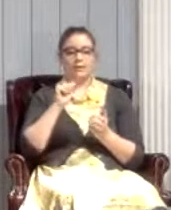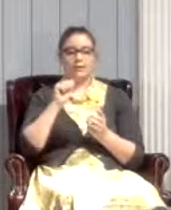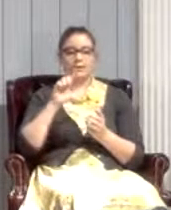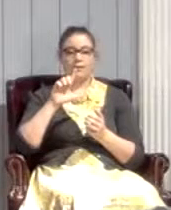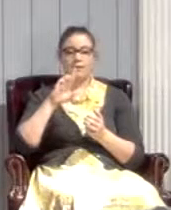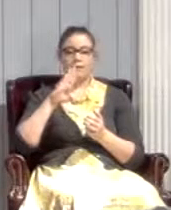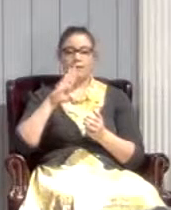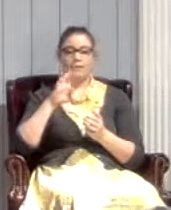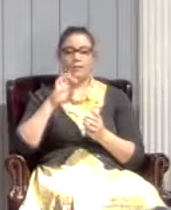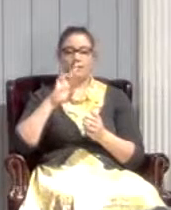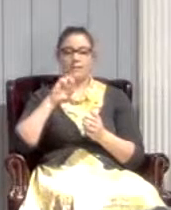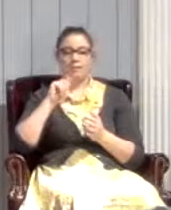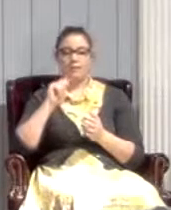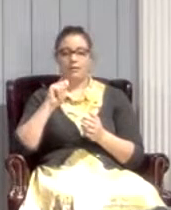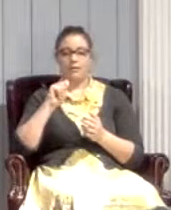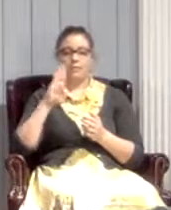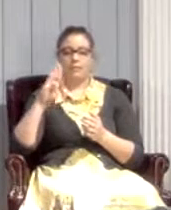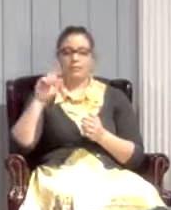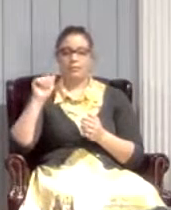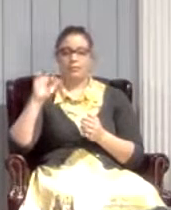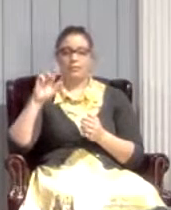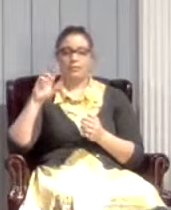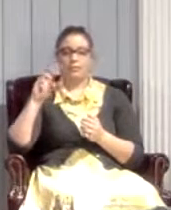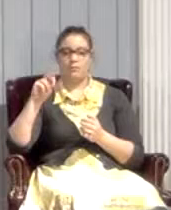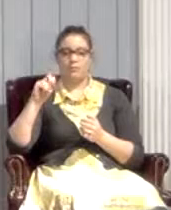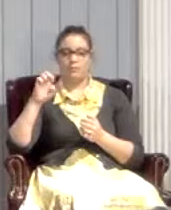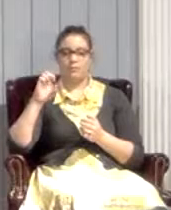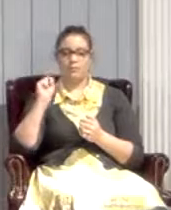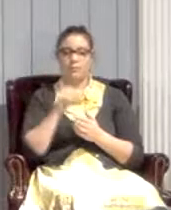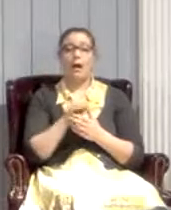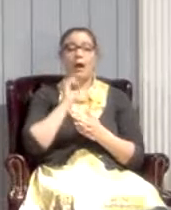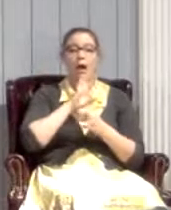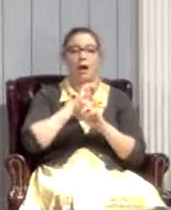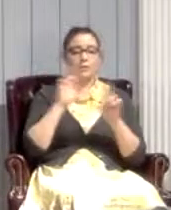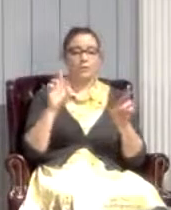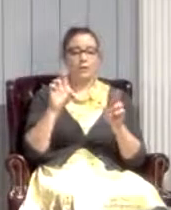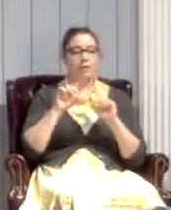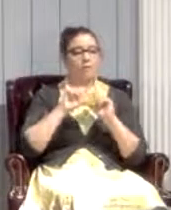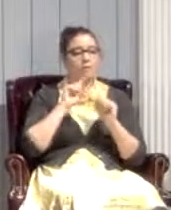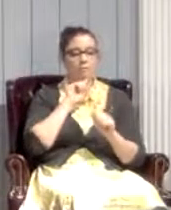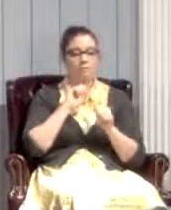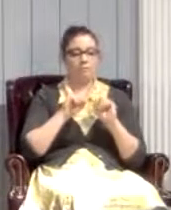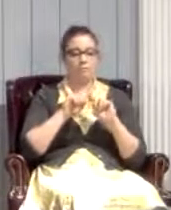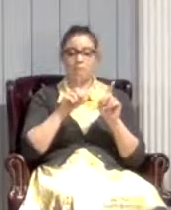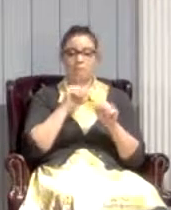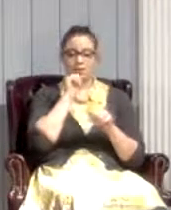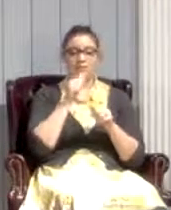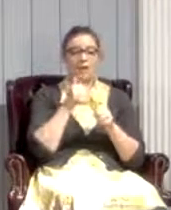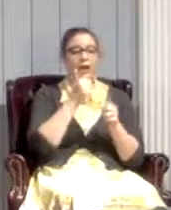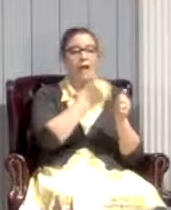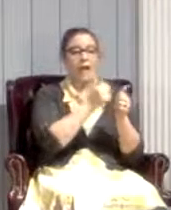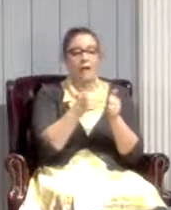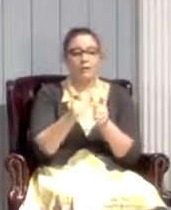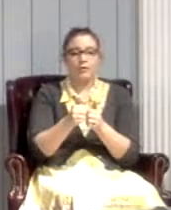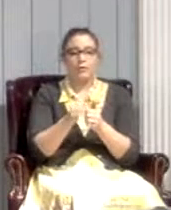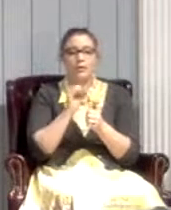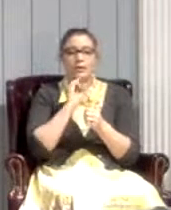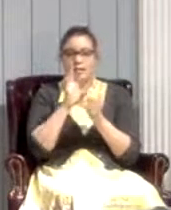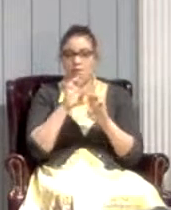I'm ready, but not everybody in your church is ready. I'm not going to use my weapons until everyone is